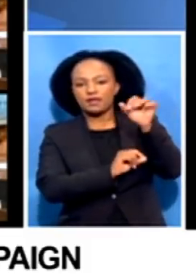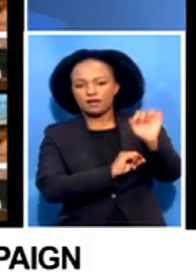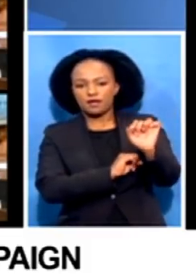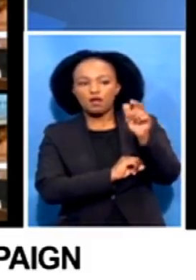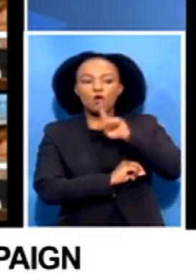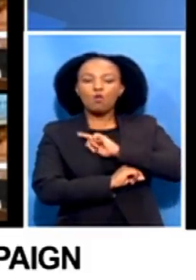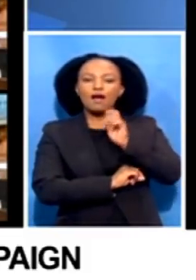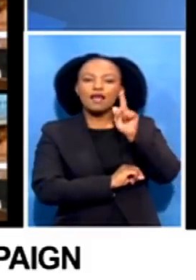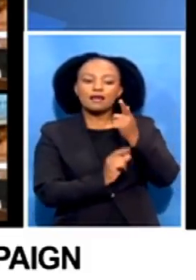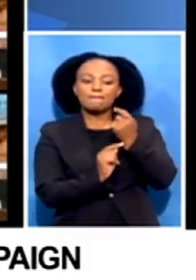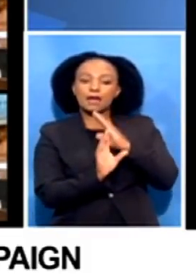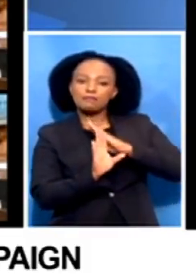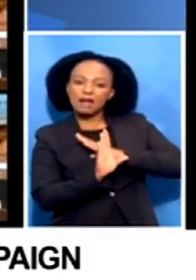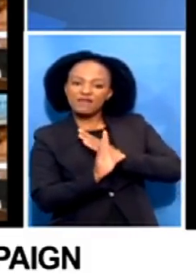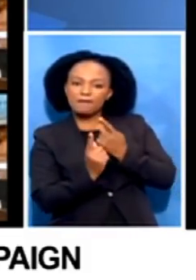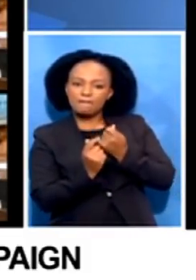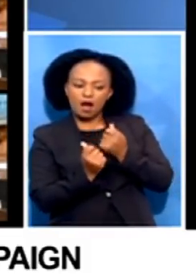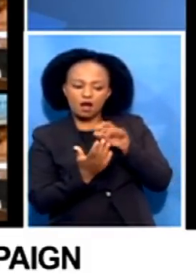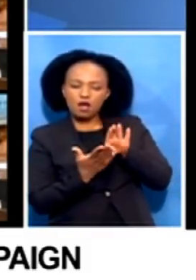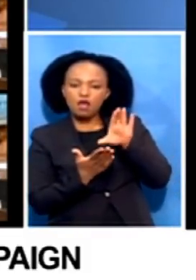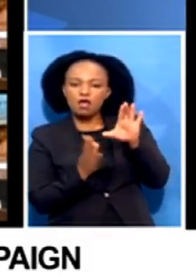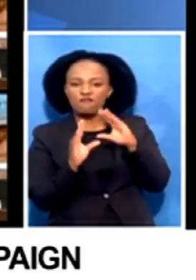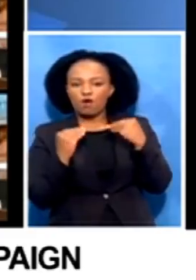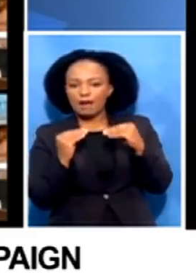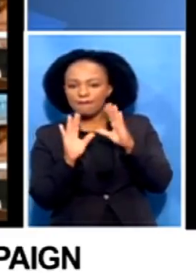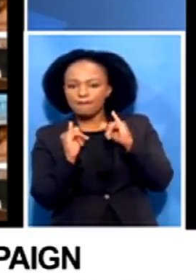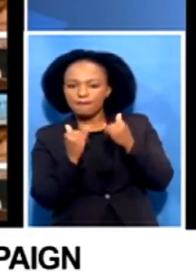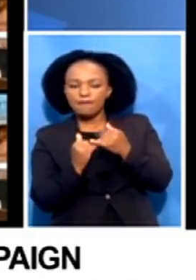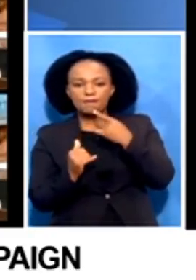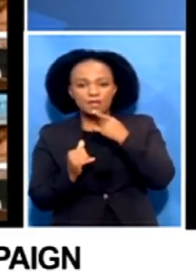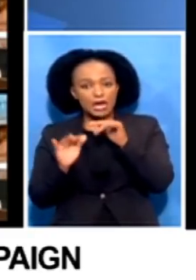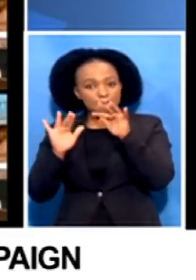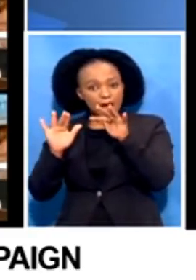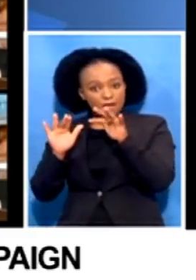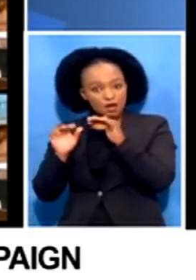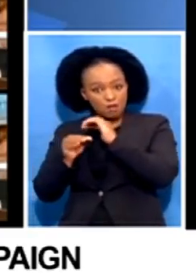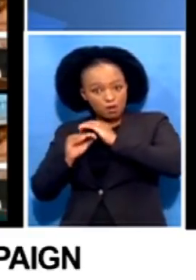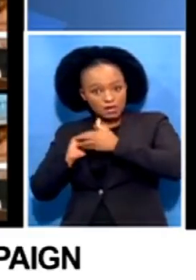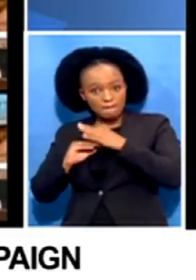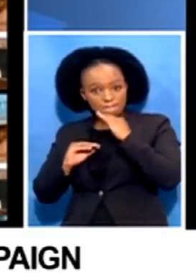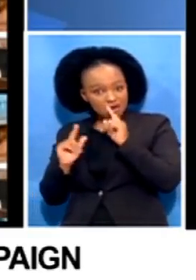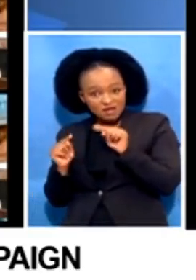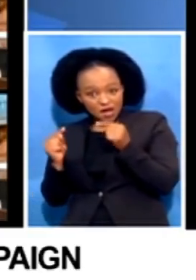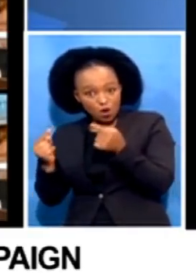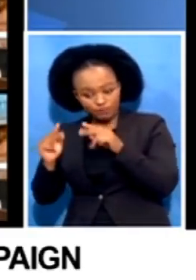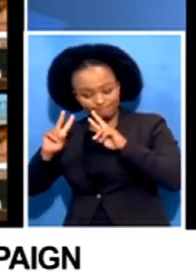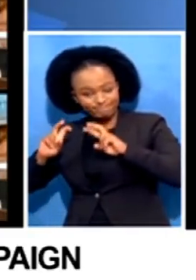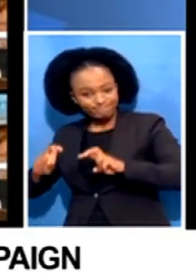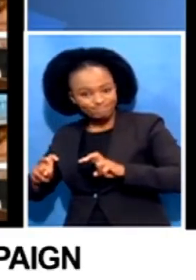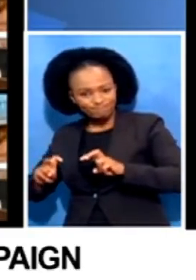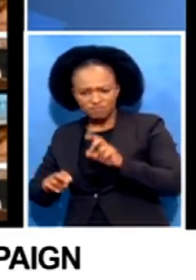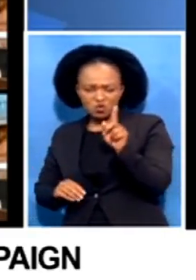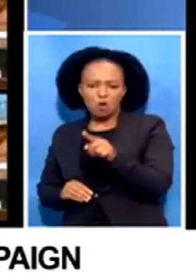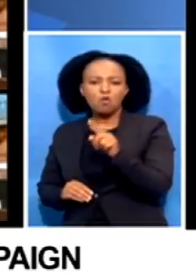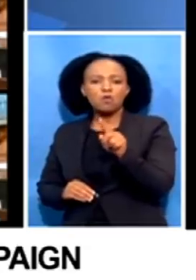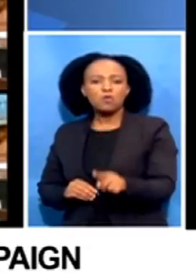the public protector cannot reach that, is with respect incorrect in our view, because it would mean